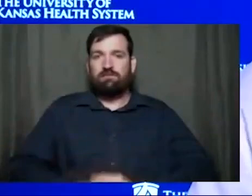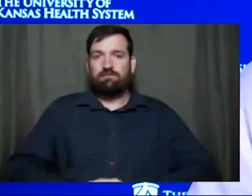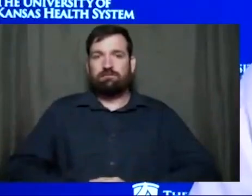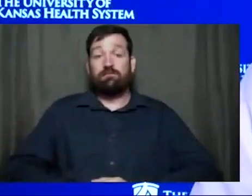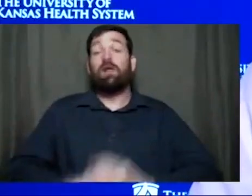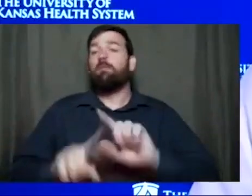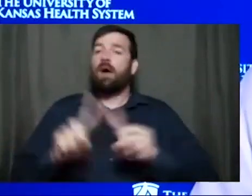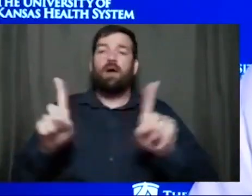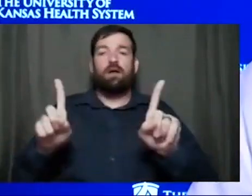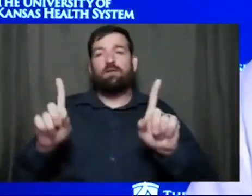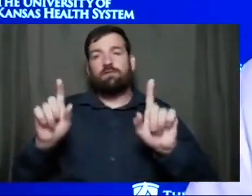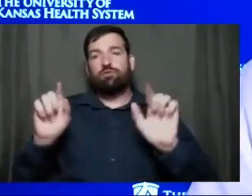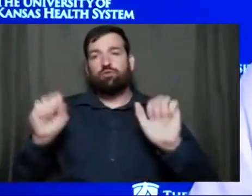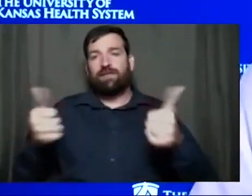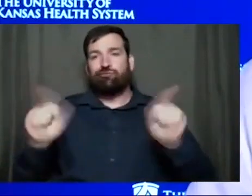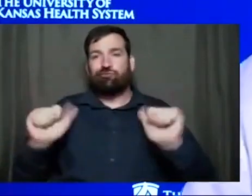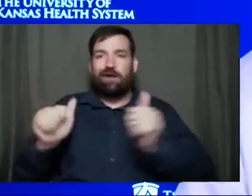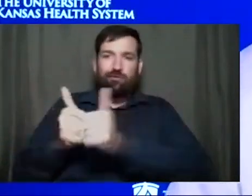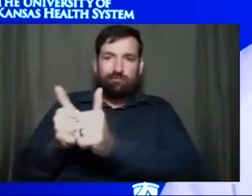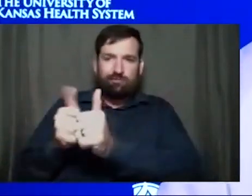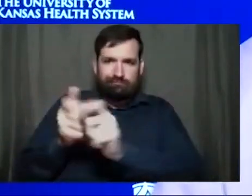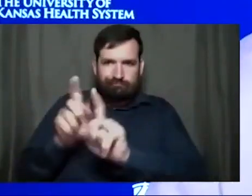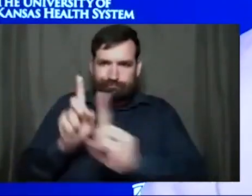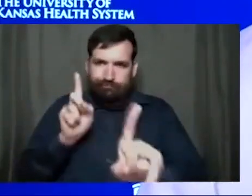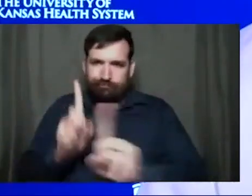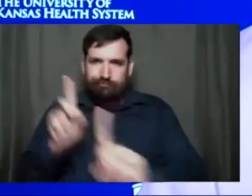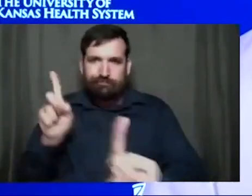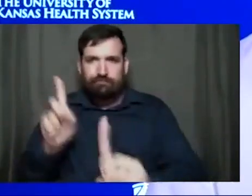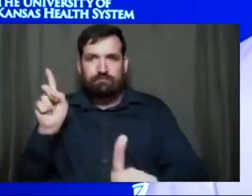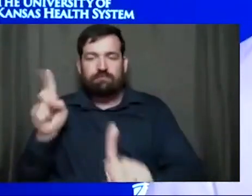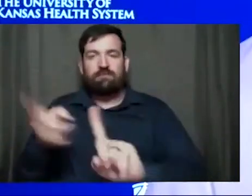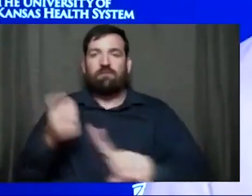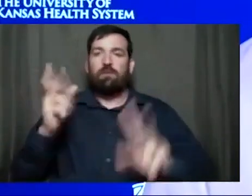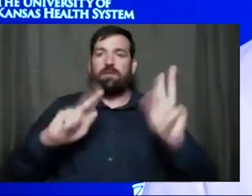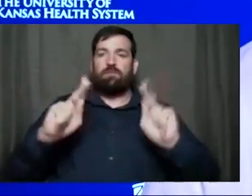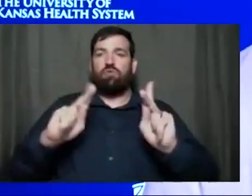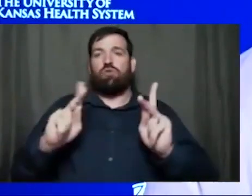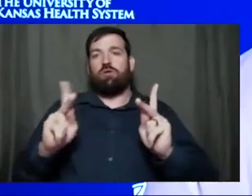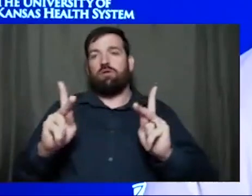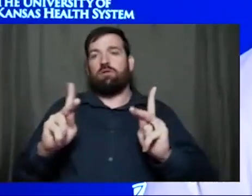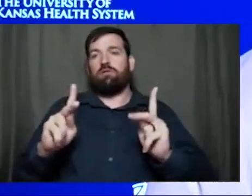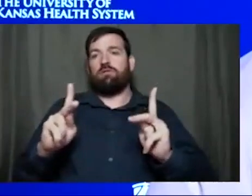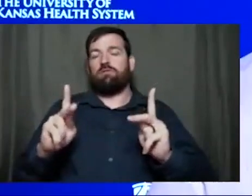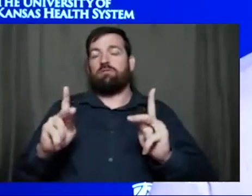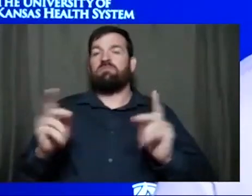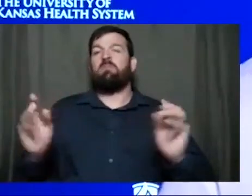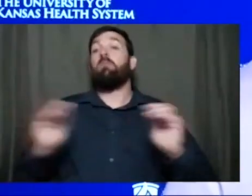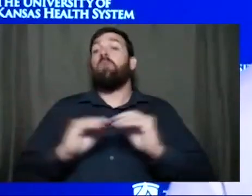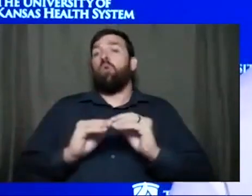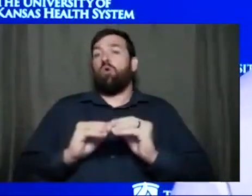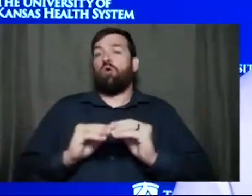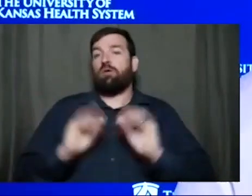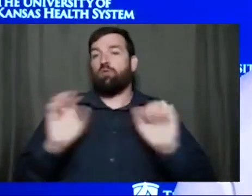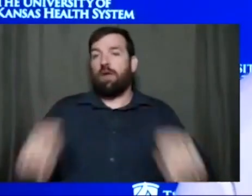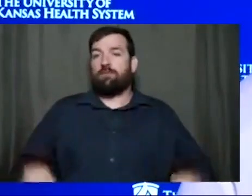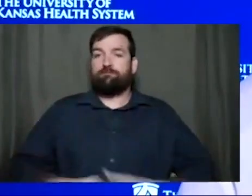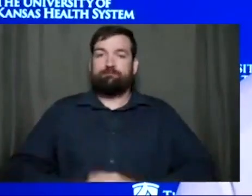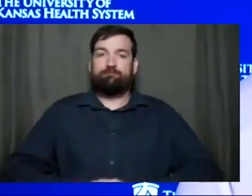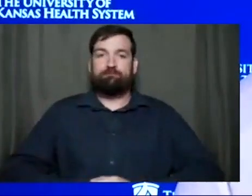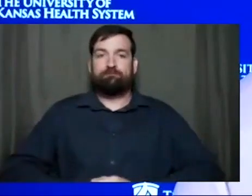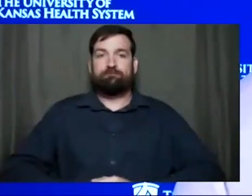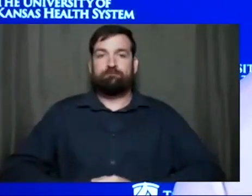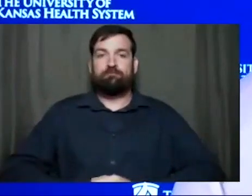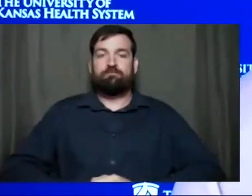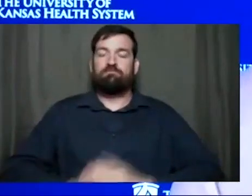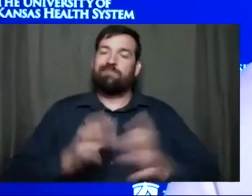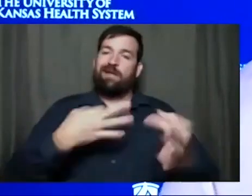to maintain your distance from people in those types of environments a little bit more as well than compared to just maybe